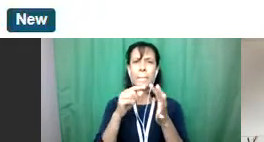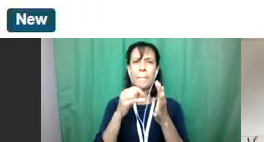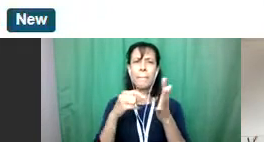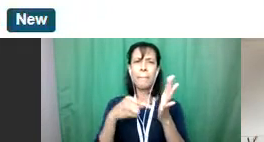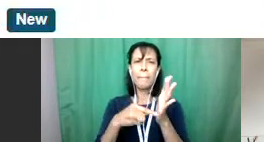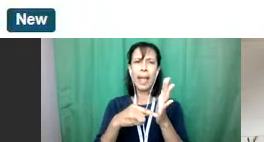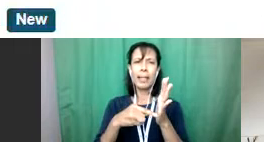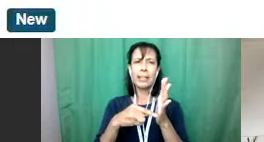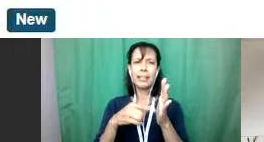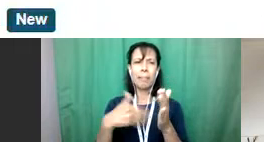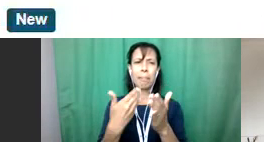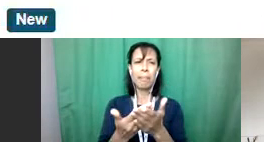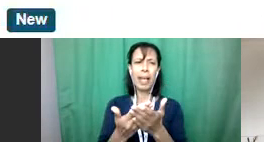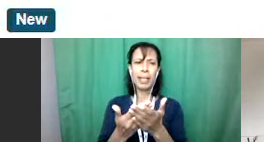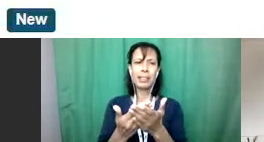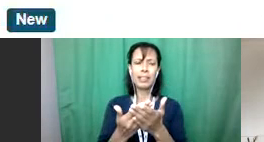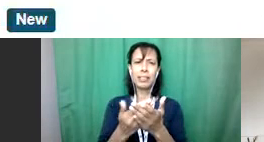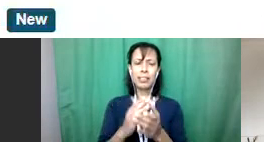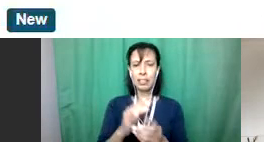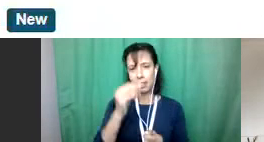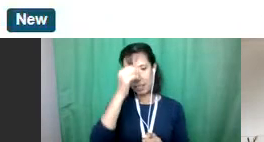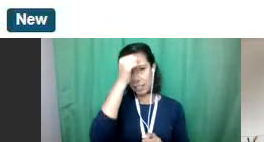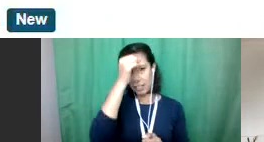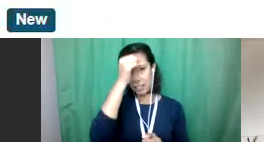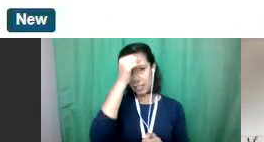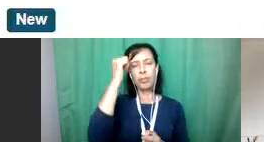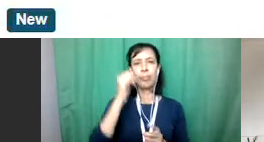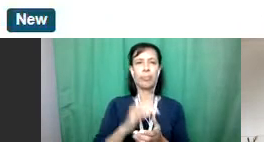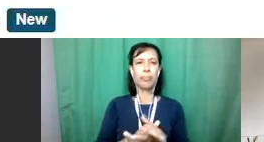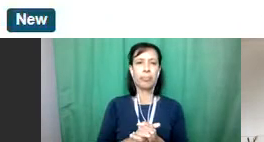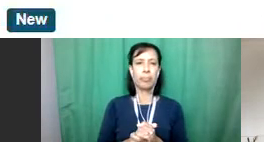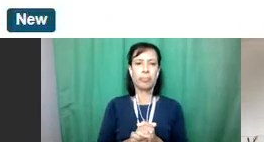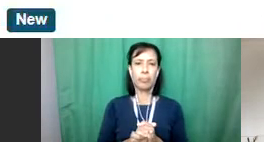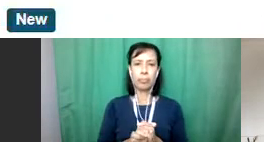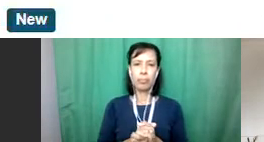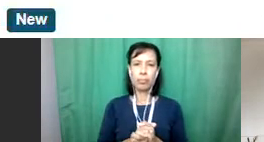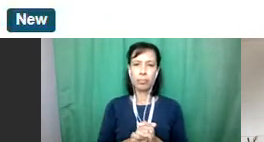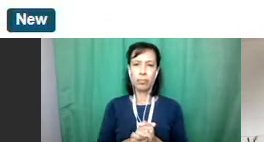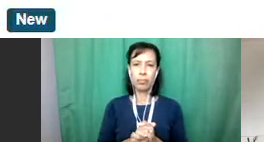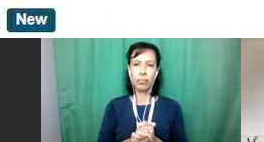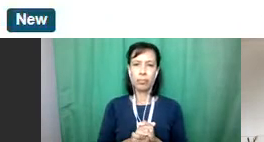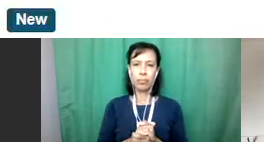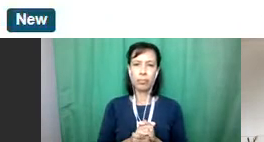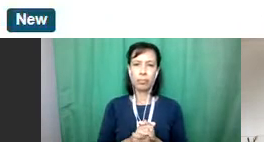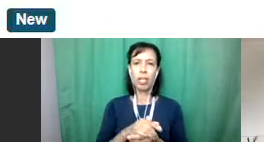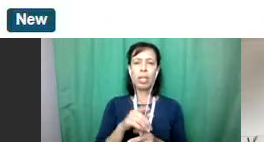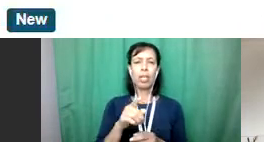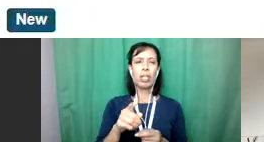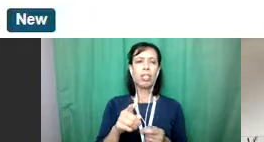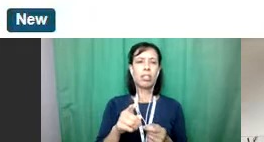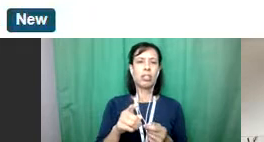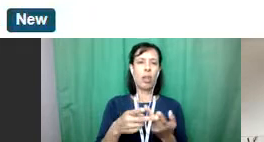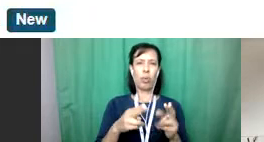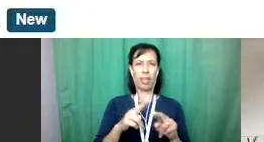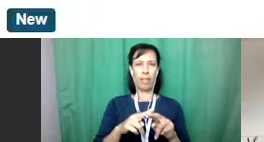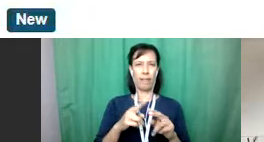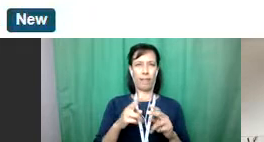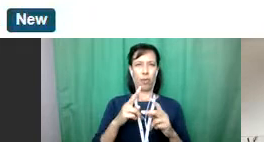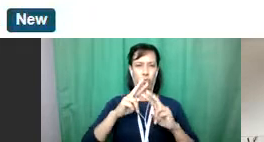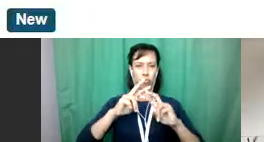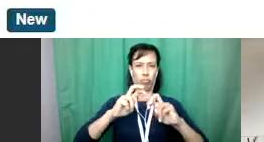search for journal articles if you're looking at research into education. So I'm going to click on